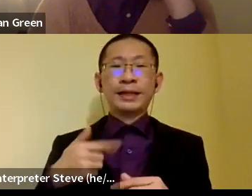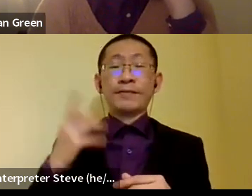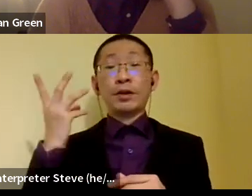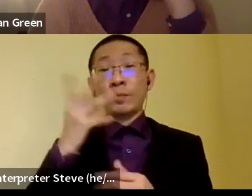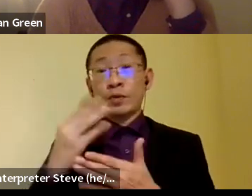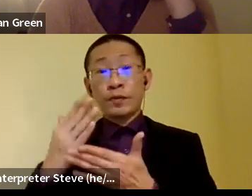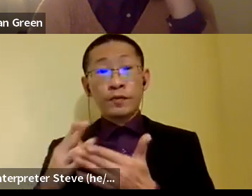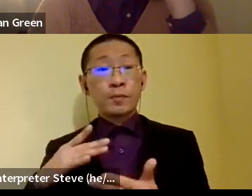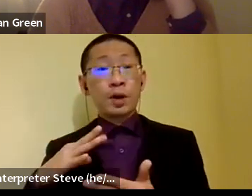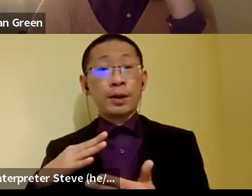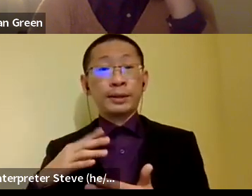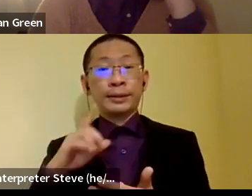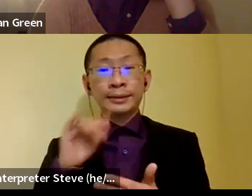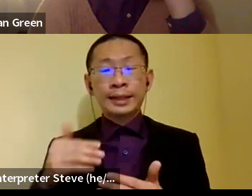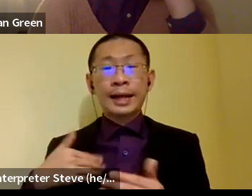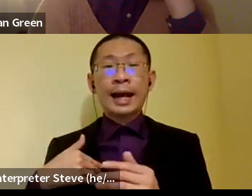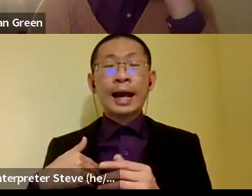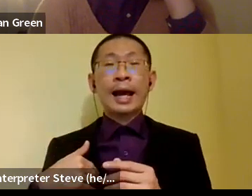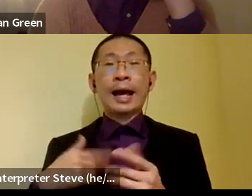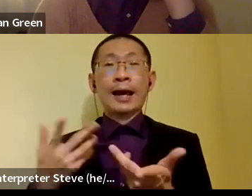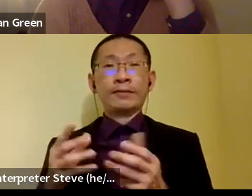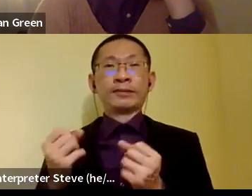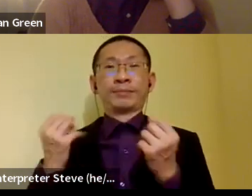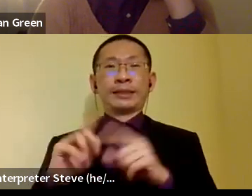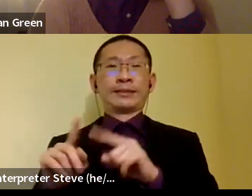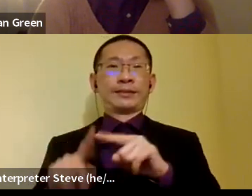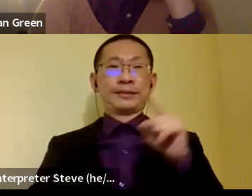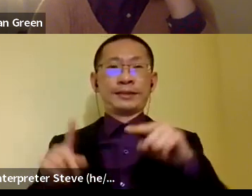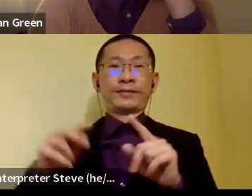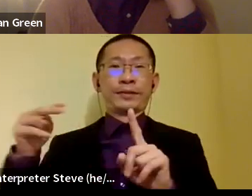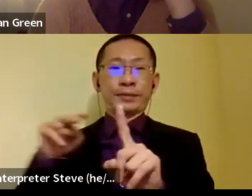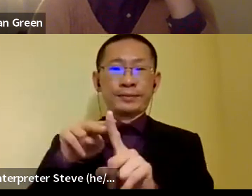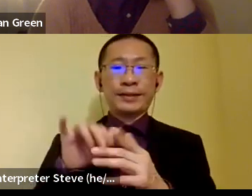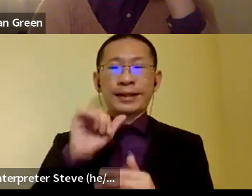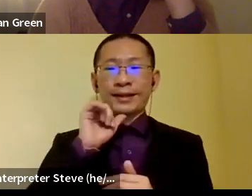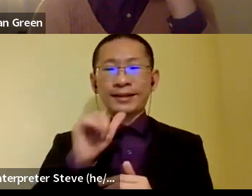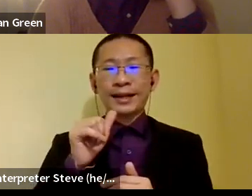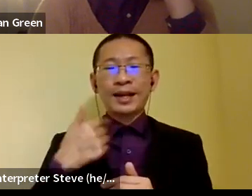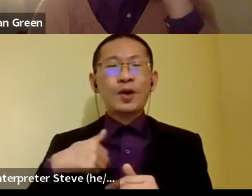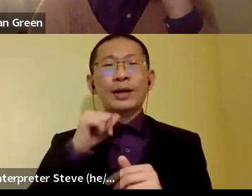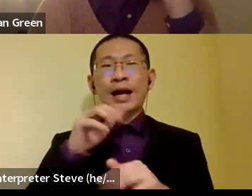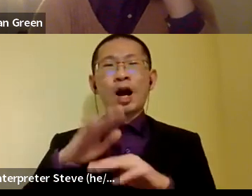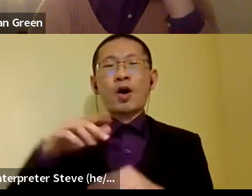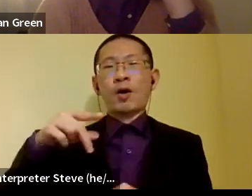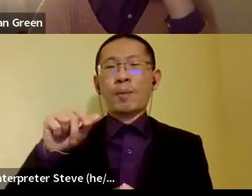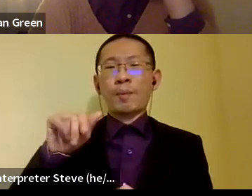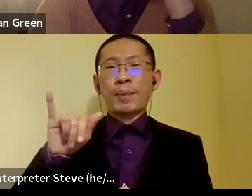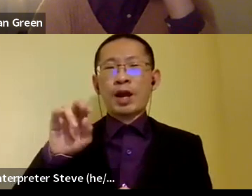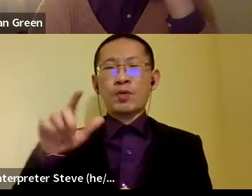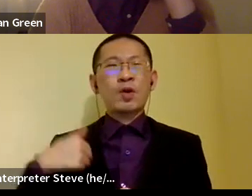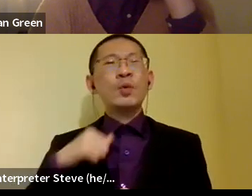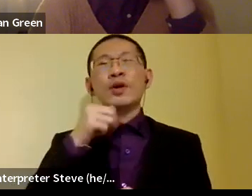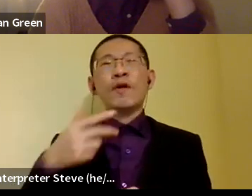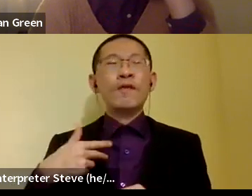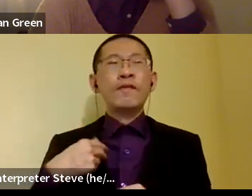part of it of that there's an influx of perspective that is not, because we're not on payroll, we don't feel beholden